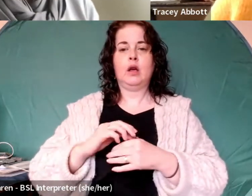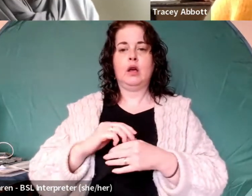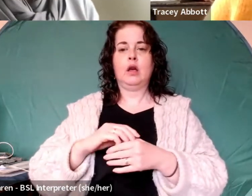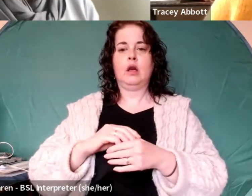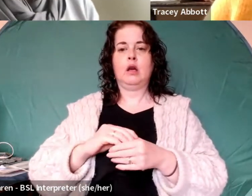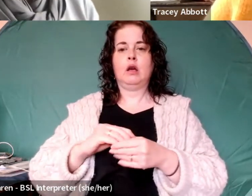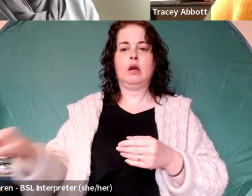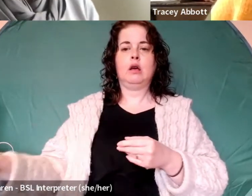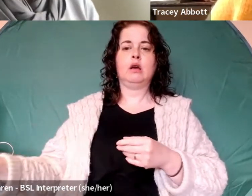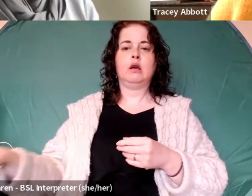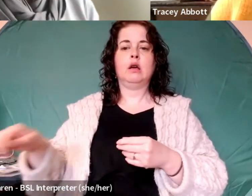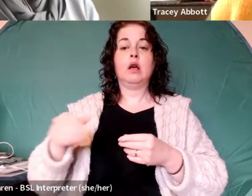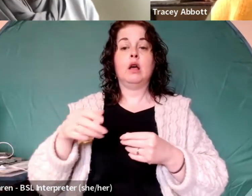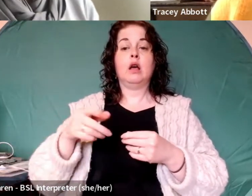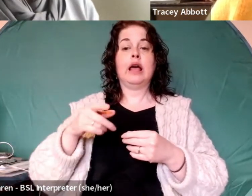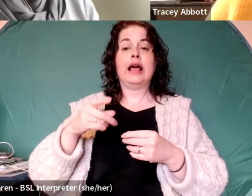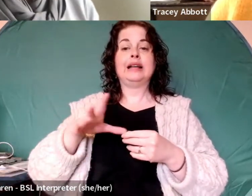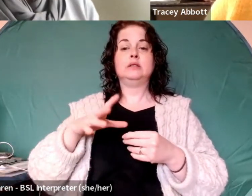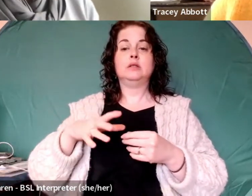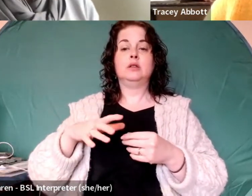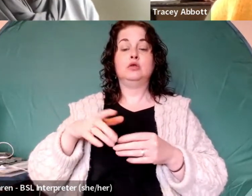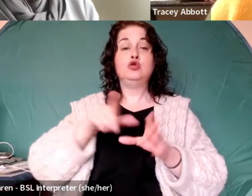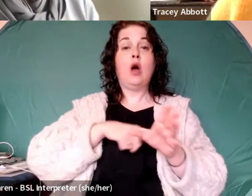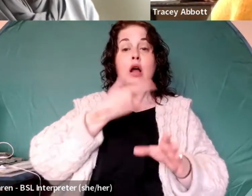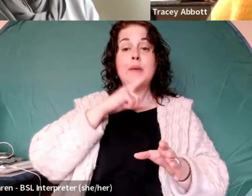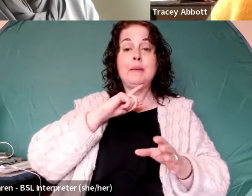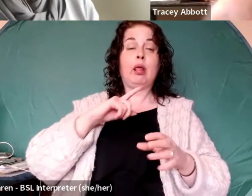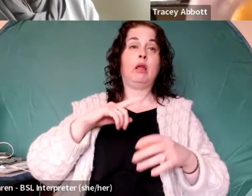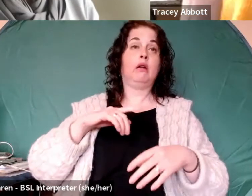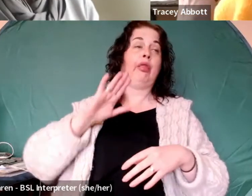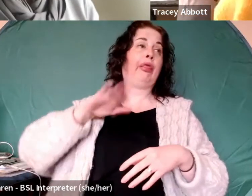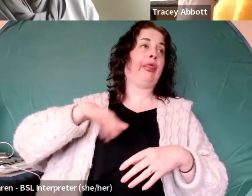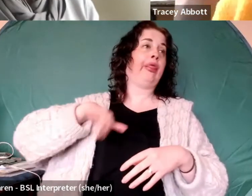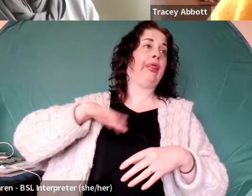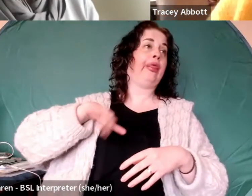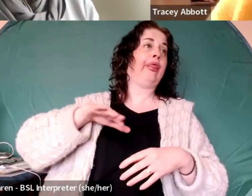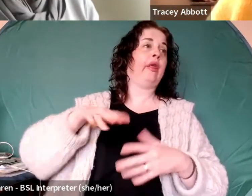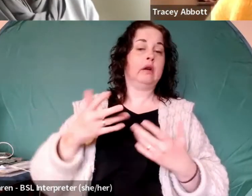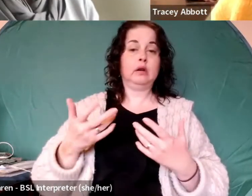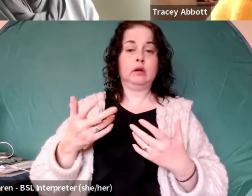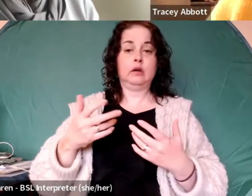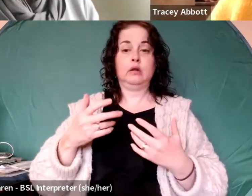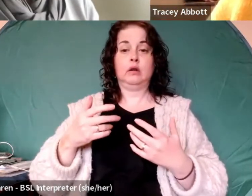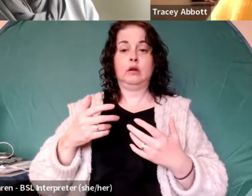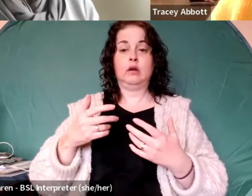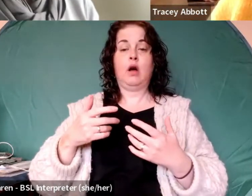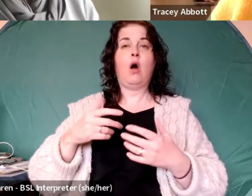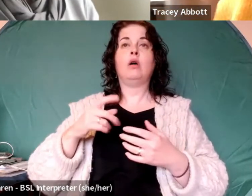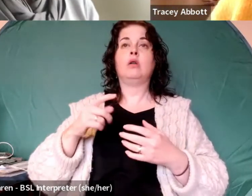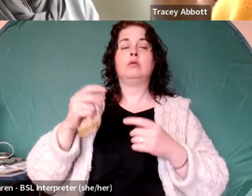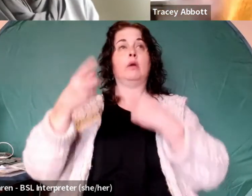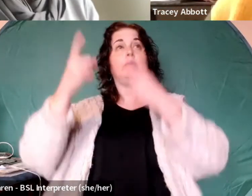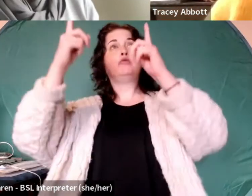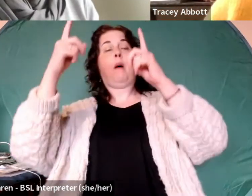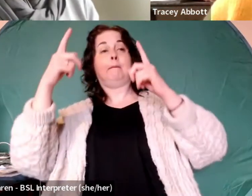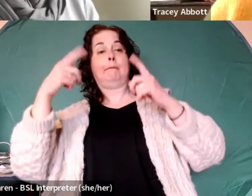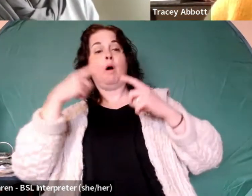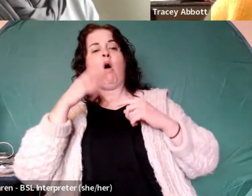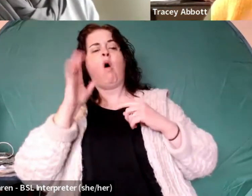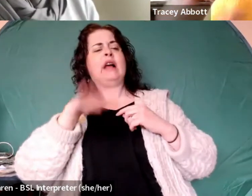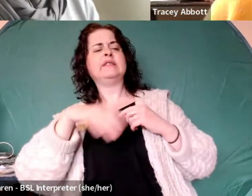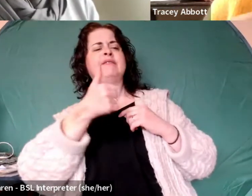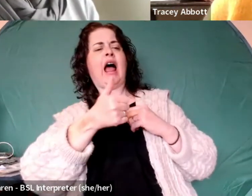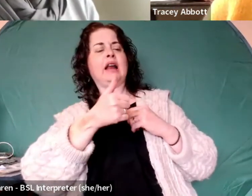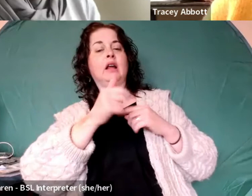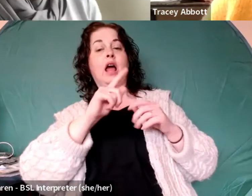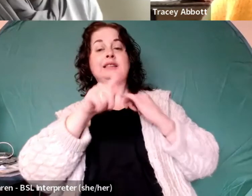it's an apathy from younger people, I'm sorry to say, and it will wait till another day from up here until it becomes personal.